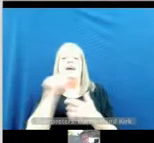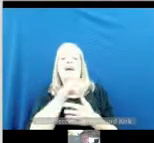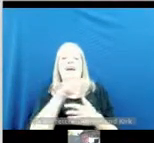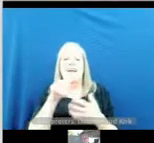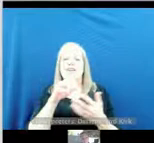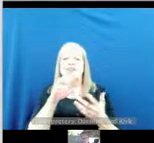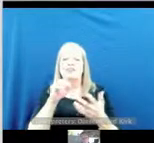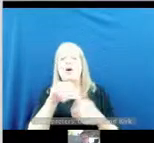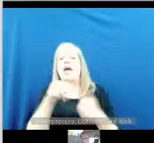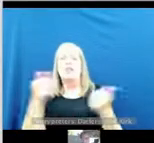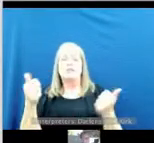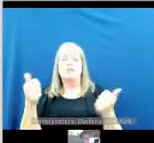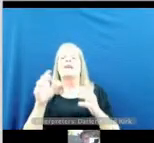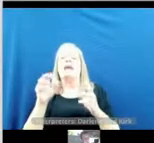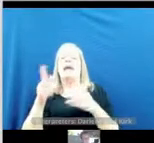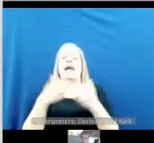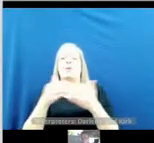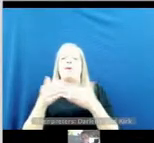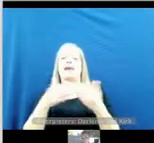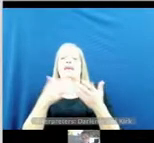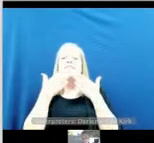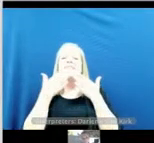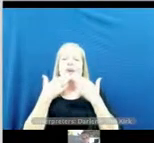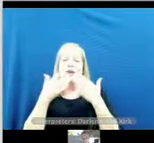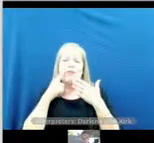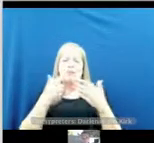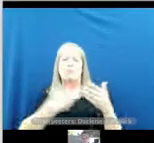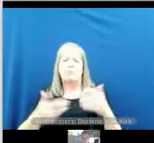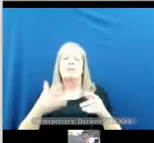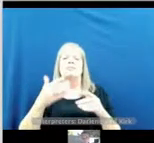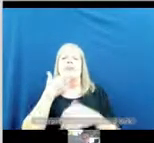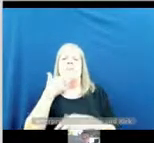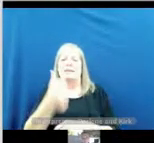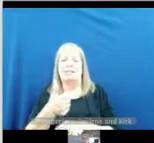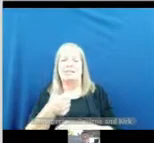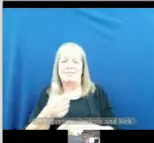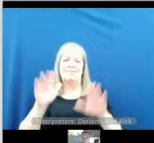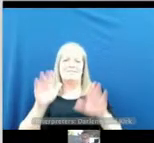thanks for having me, and best of luck. Please keep in touch.